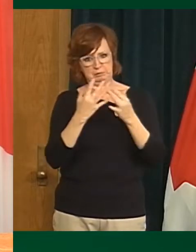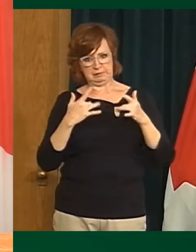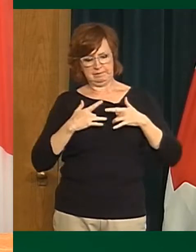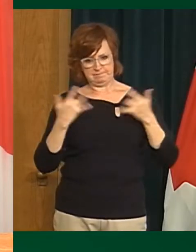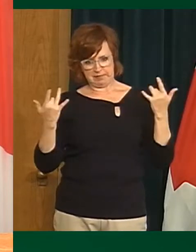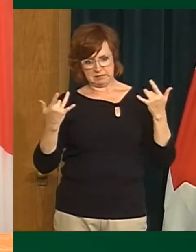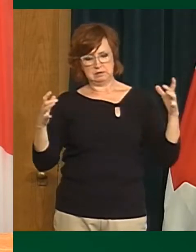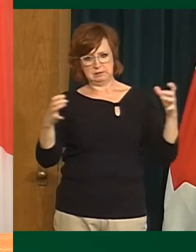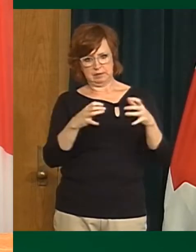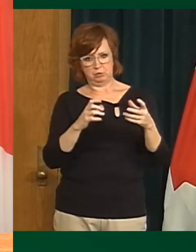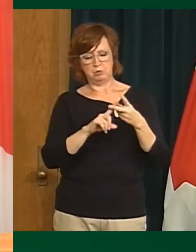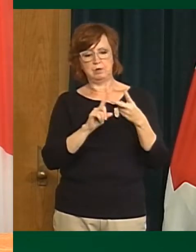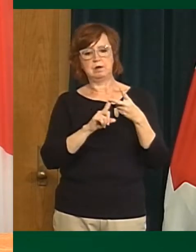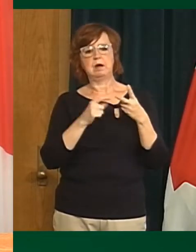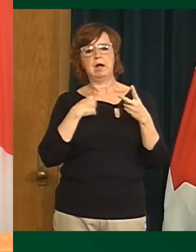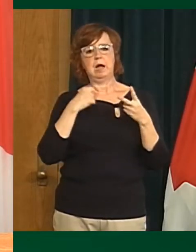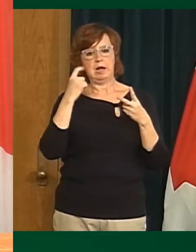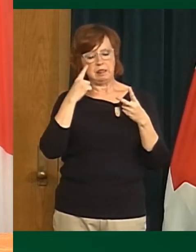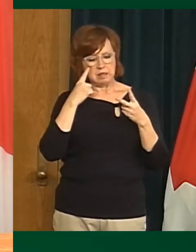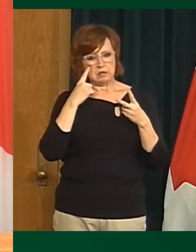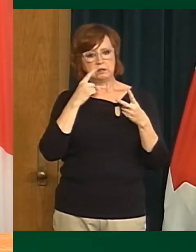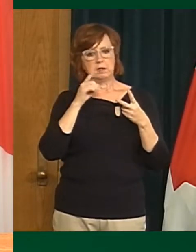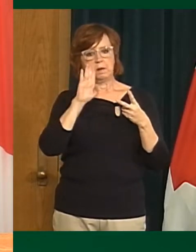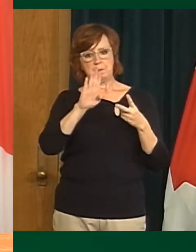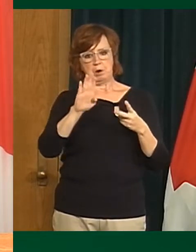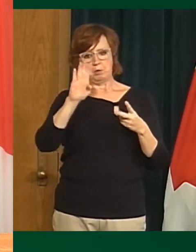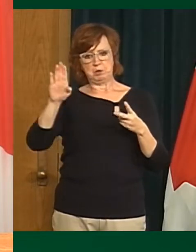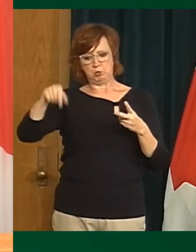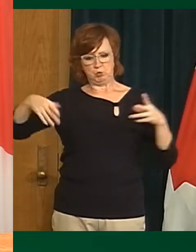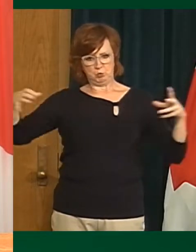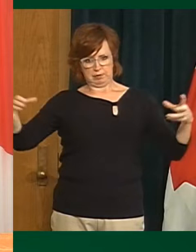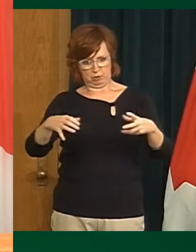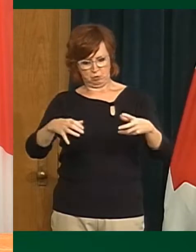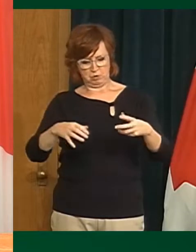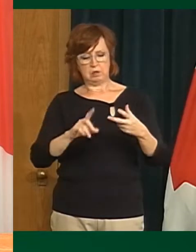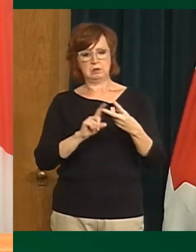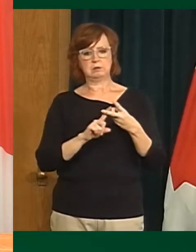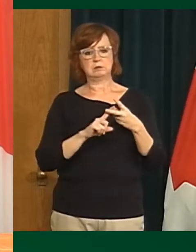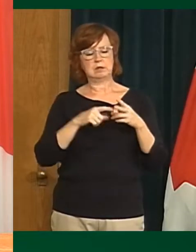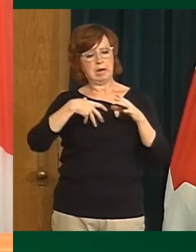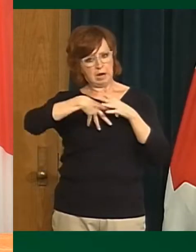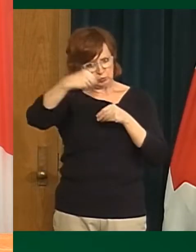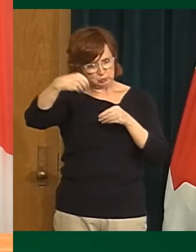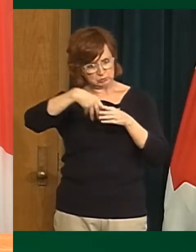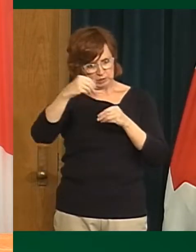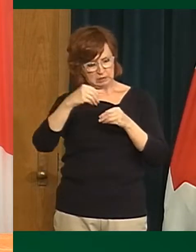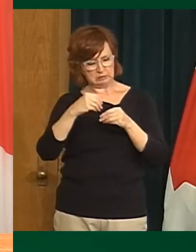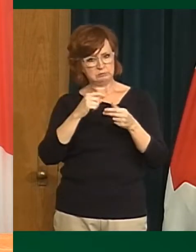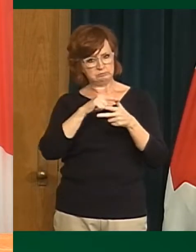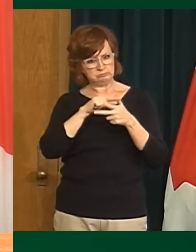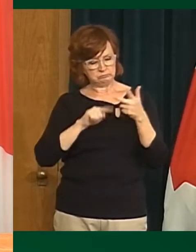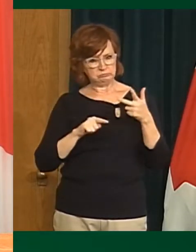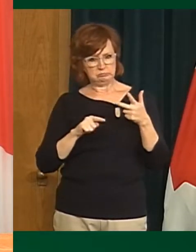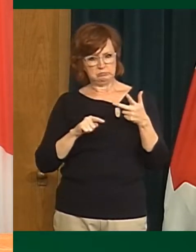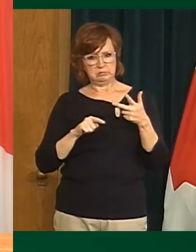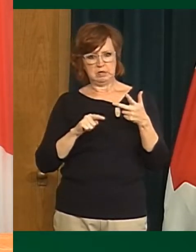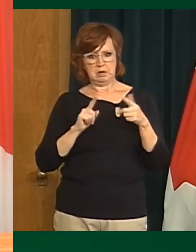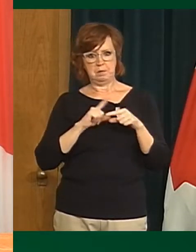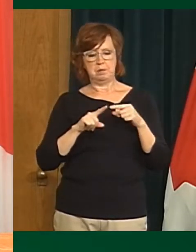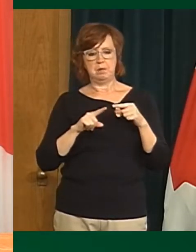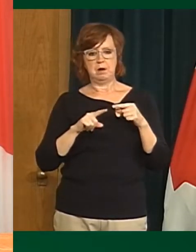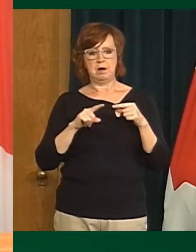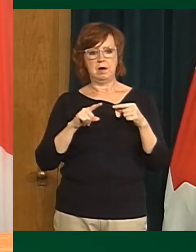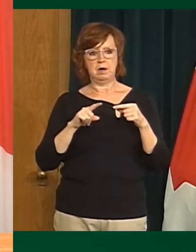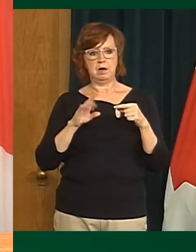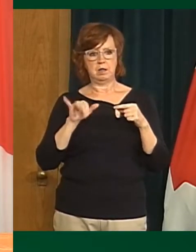outdoors, likely involving a barbecue. But I think what I have promised is that if there's a transmission event such as